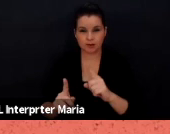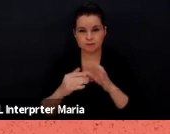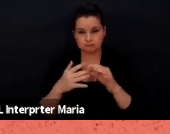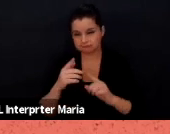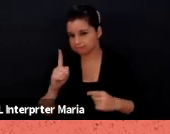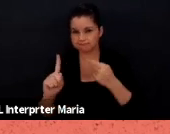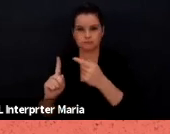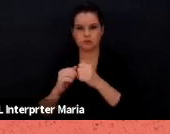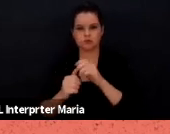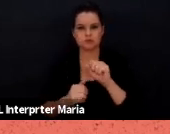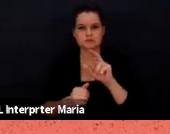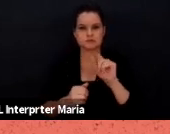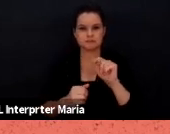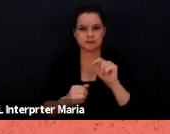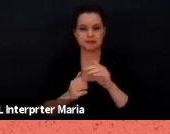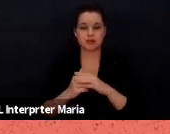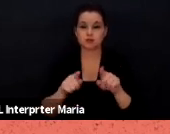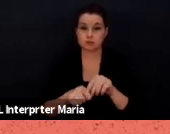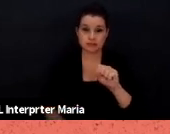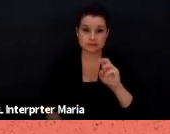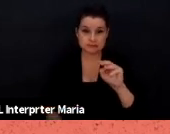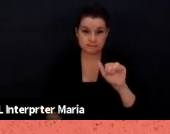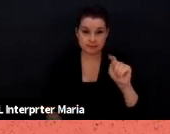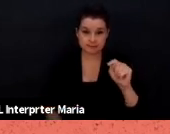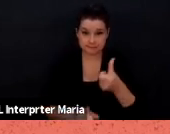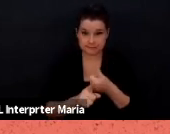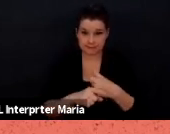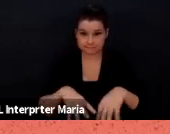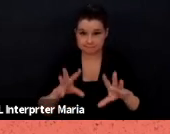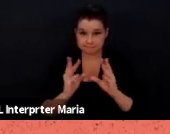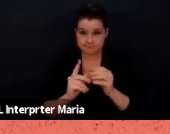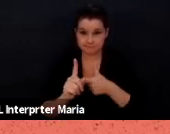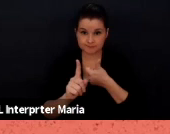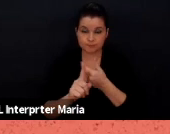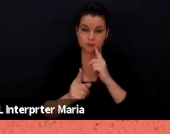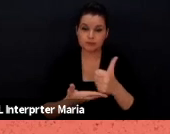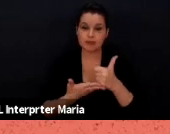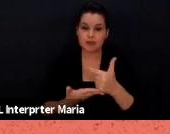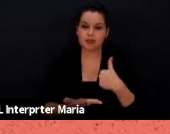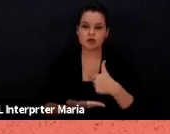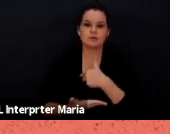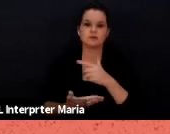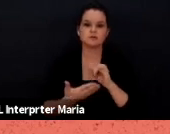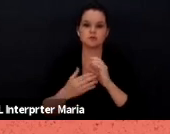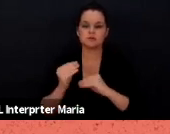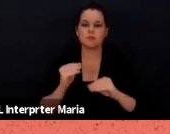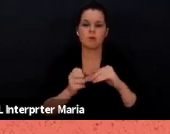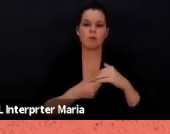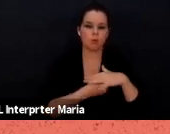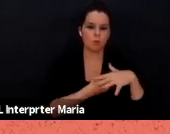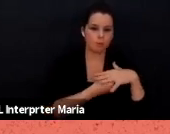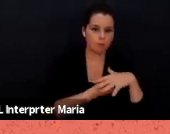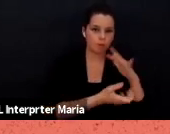the summit, as well as the summit itself. So they help us with the more local